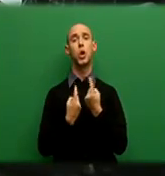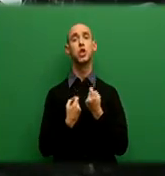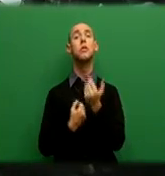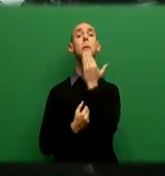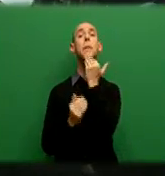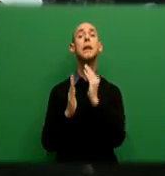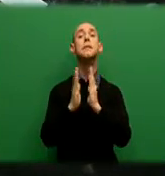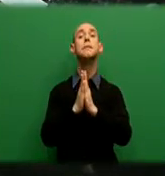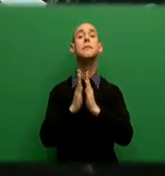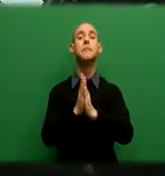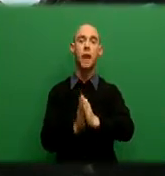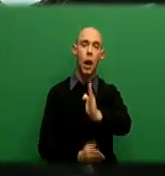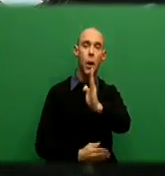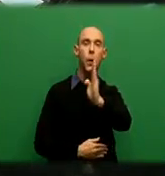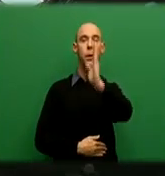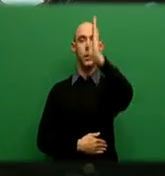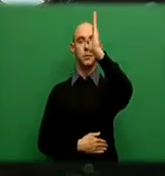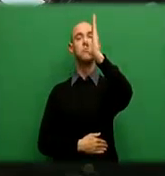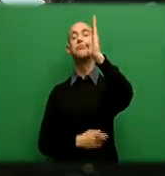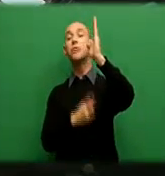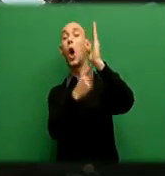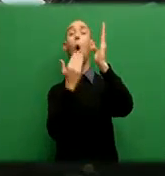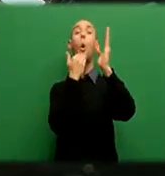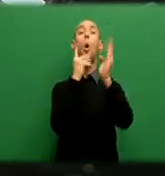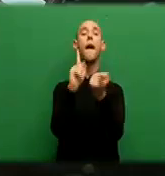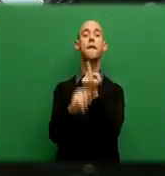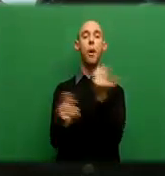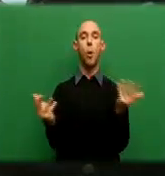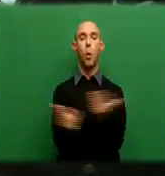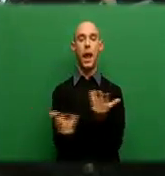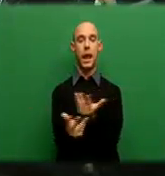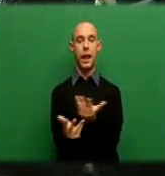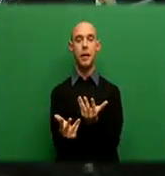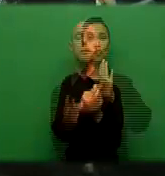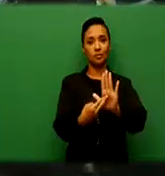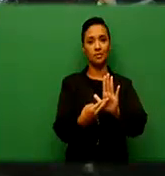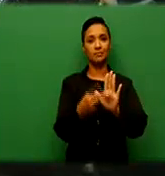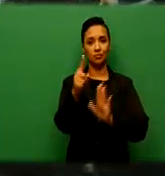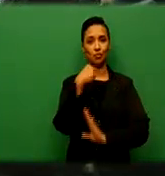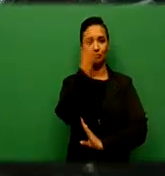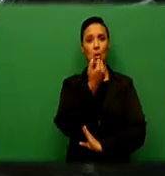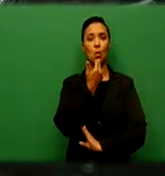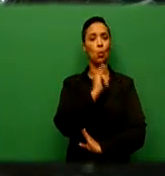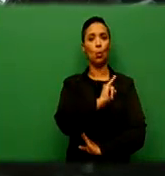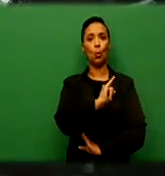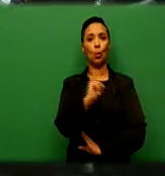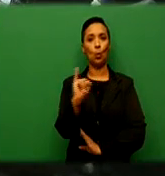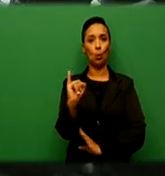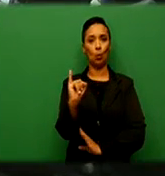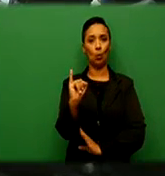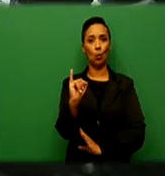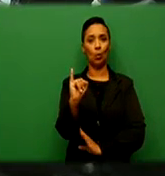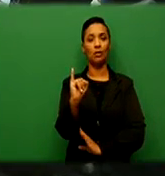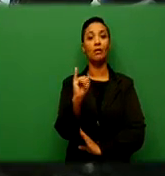identify yourself and the media house that you represent, and we will take